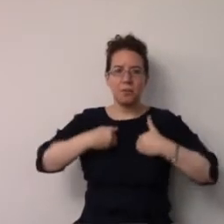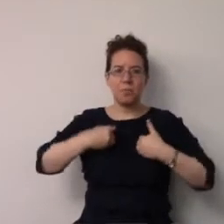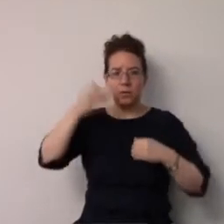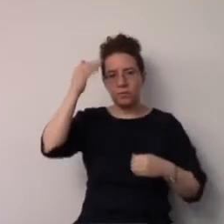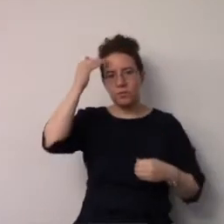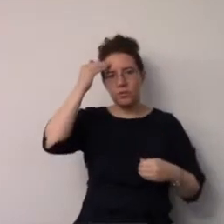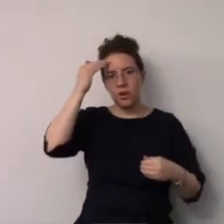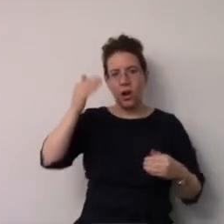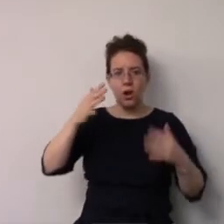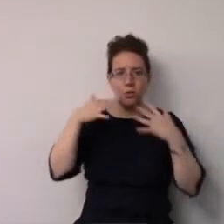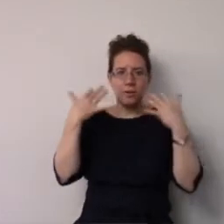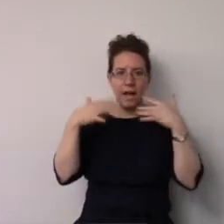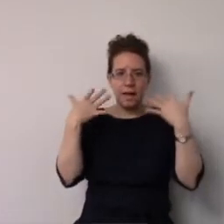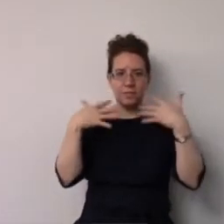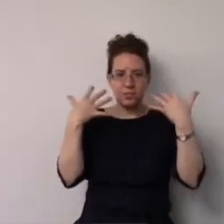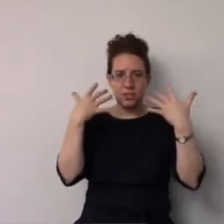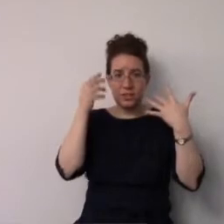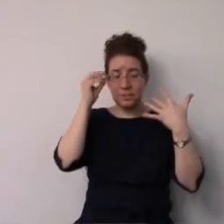All right.